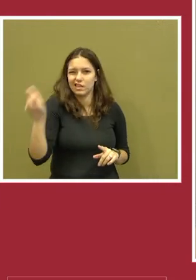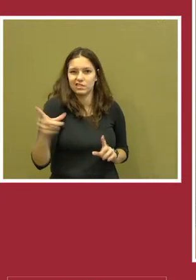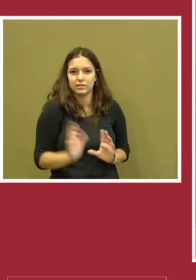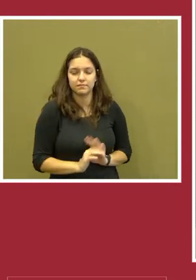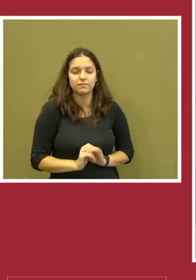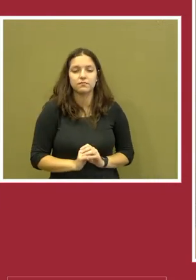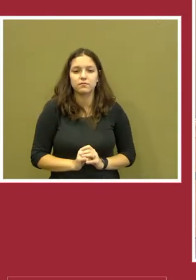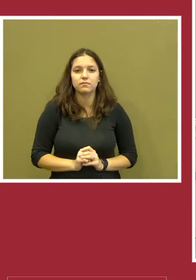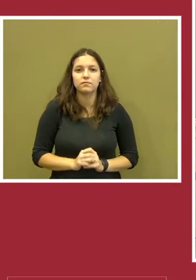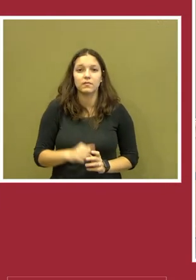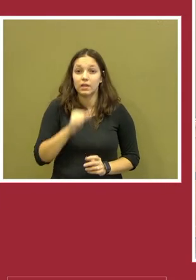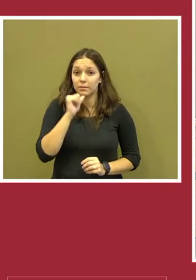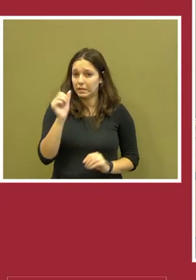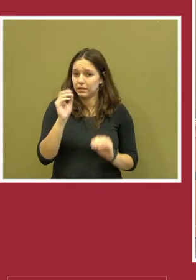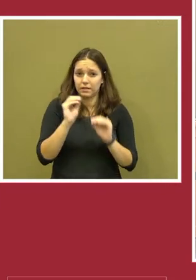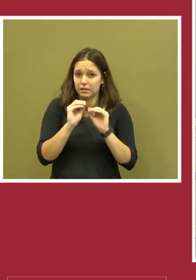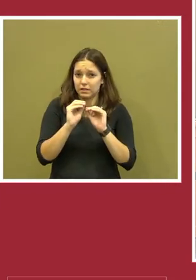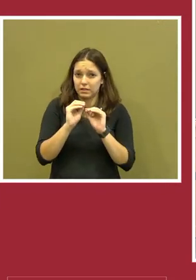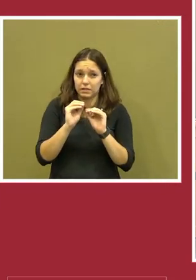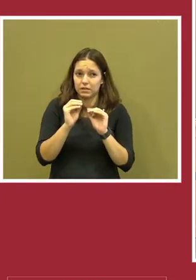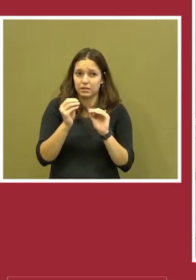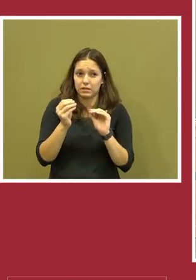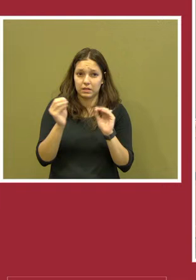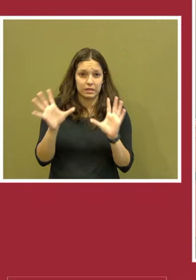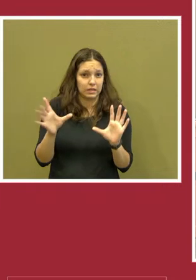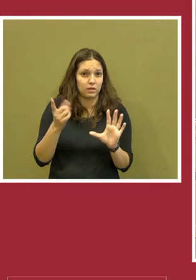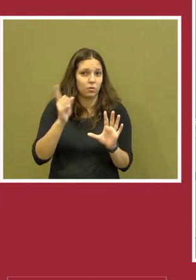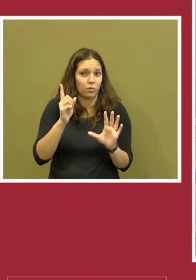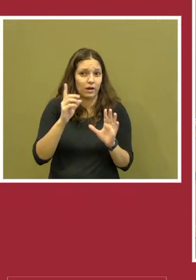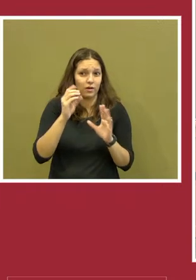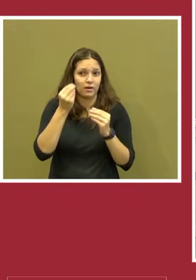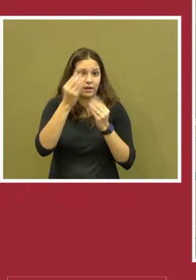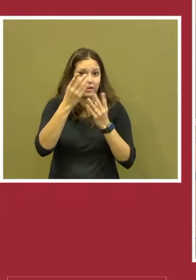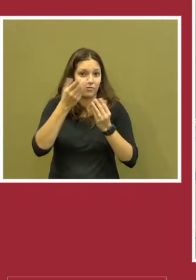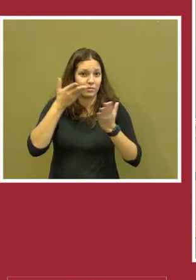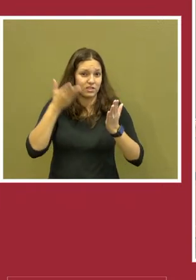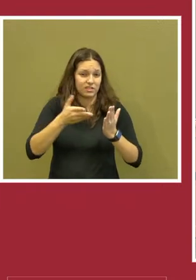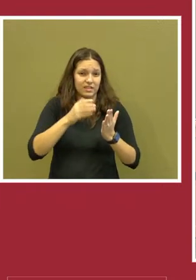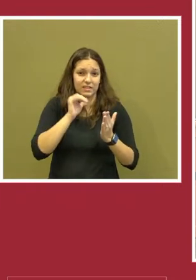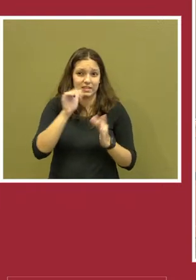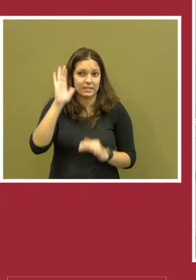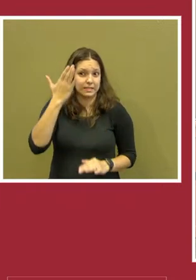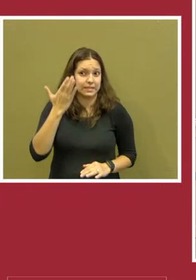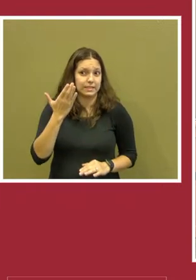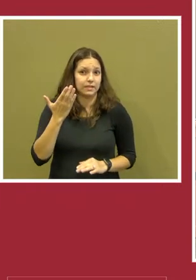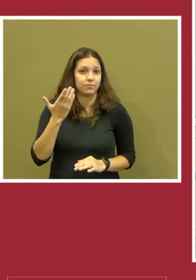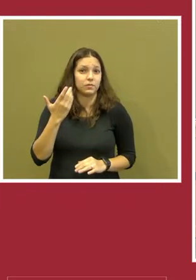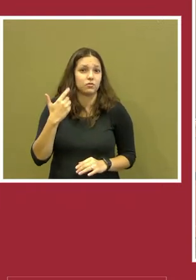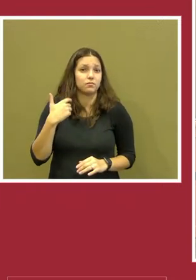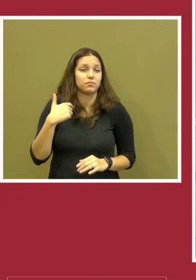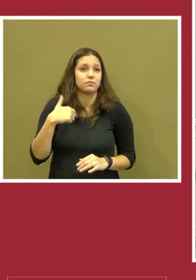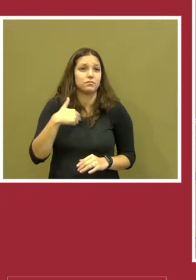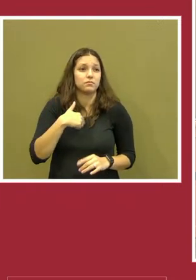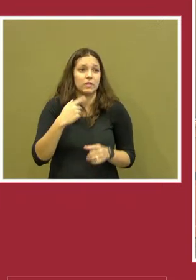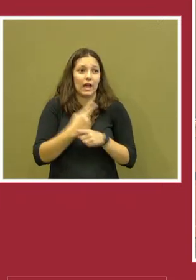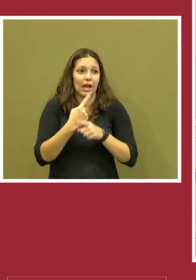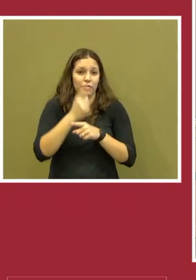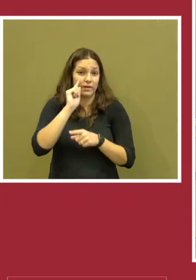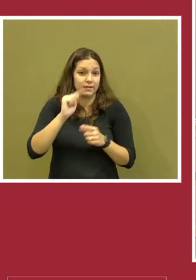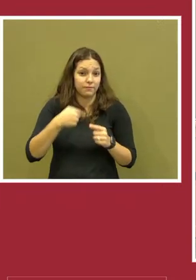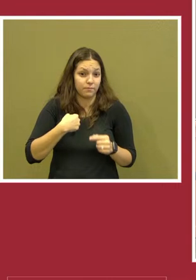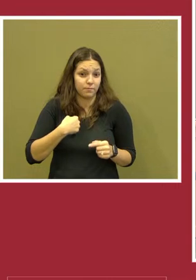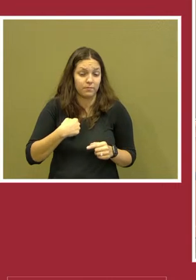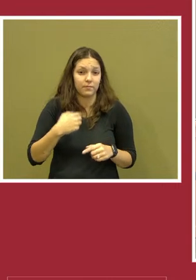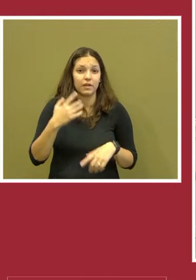I'm not clear on where that data would be, but it doesn't seem to me to be accurate with what our student performance levels would be with our high schools